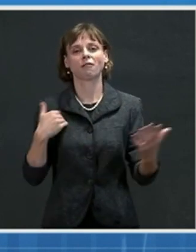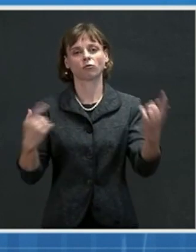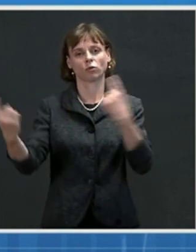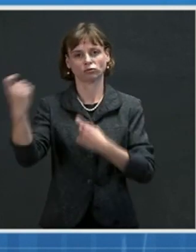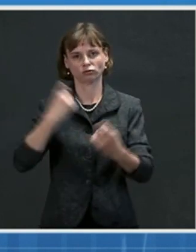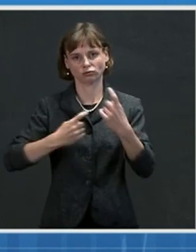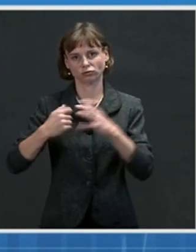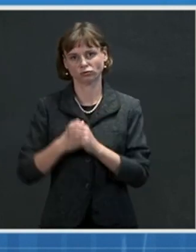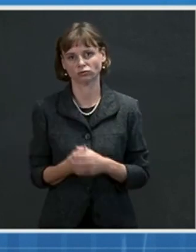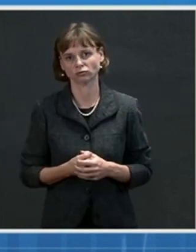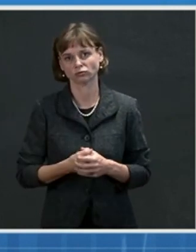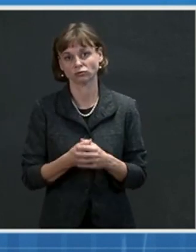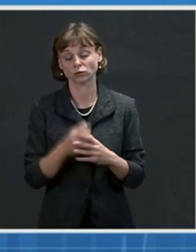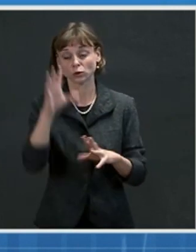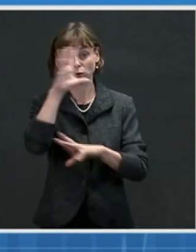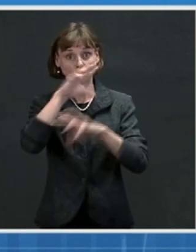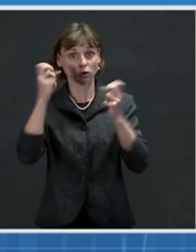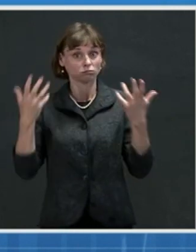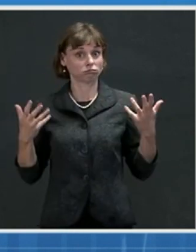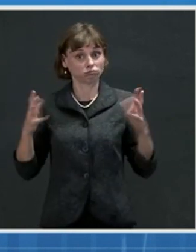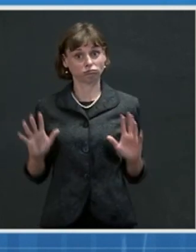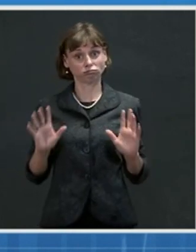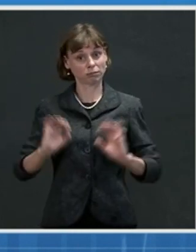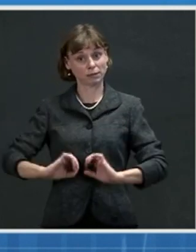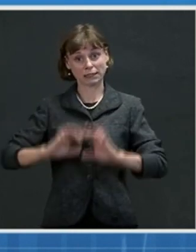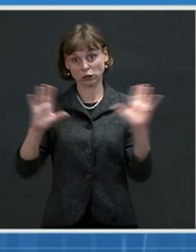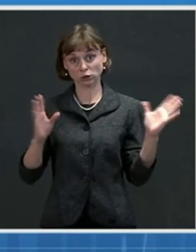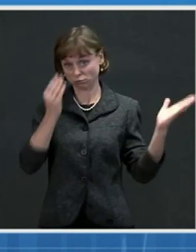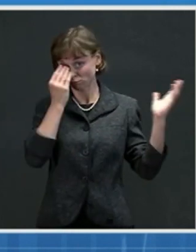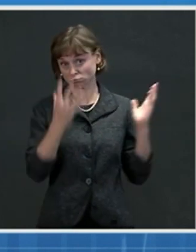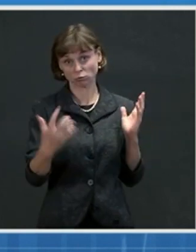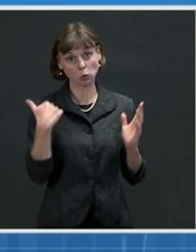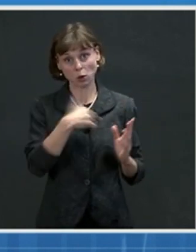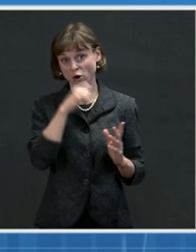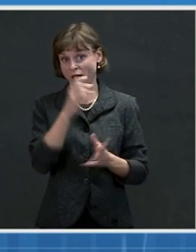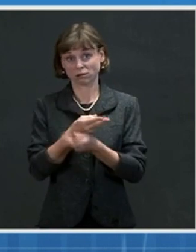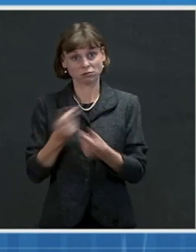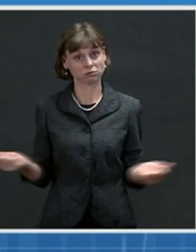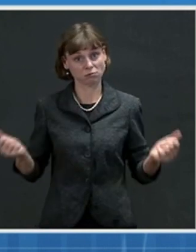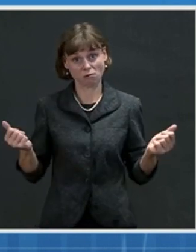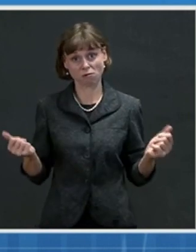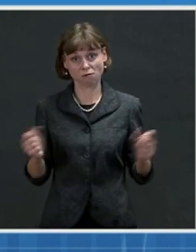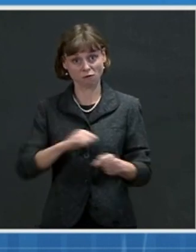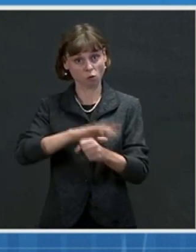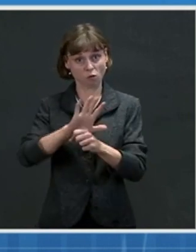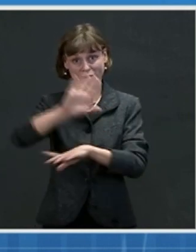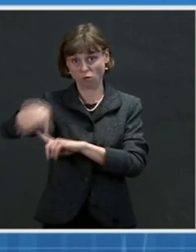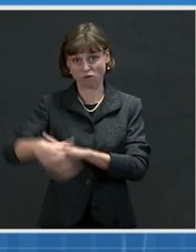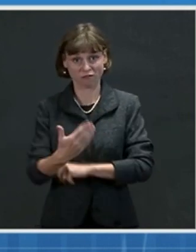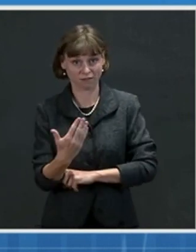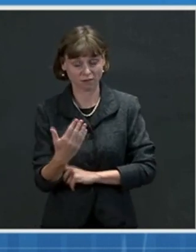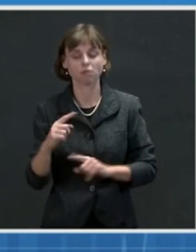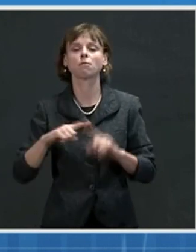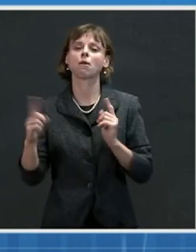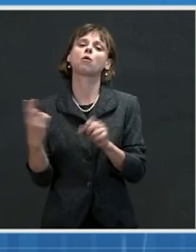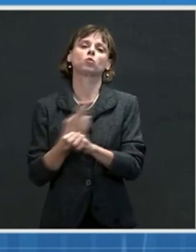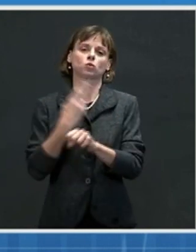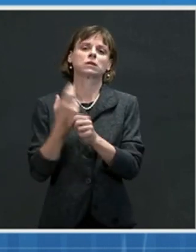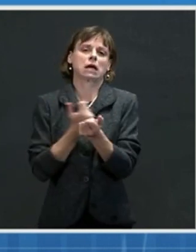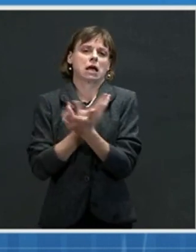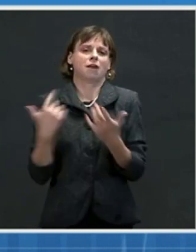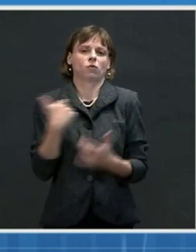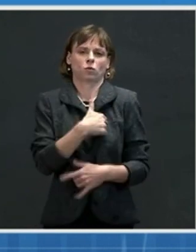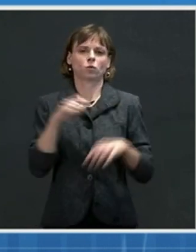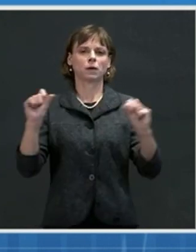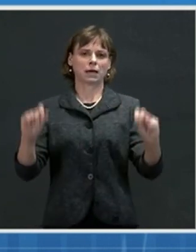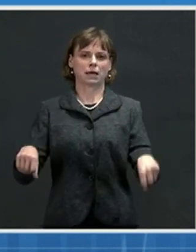The President has made clear that we're not going to solve this crisis overnight, but we are using every tool at our disposal to make